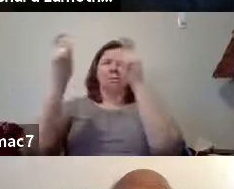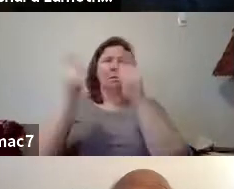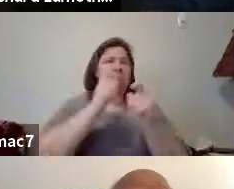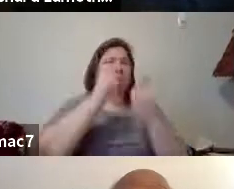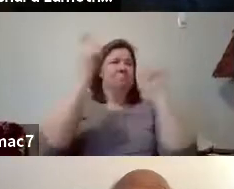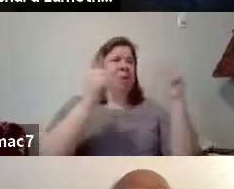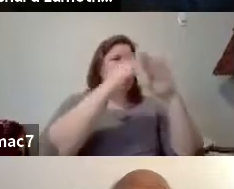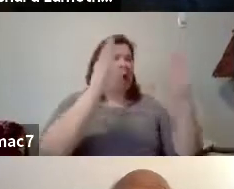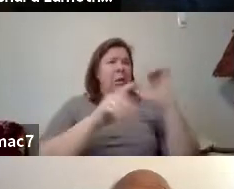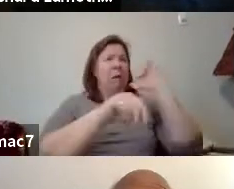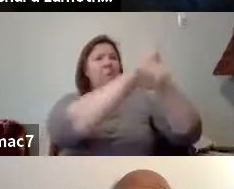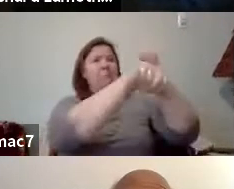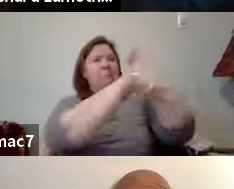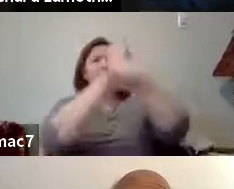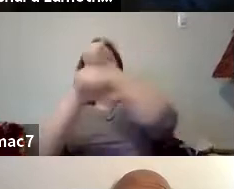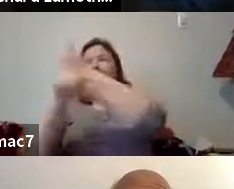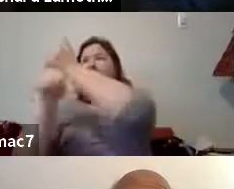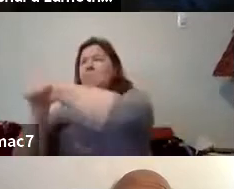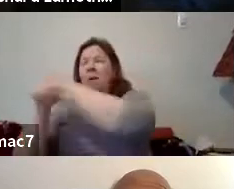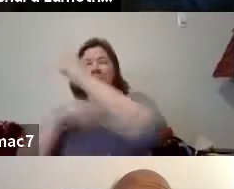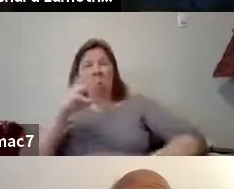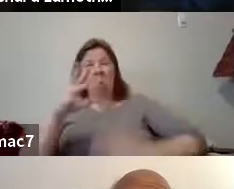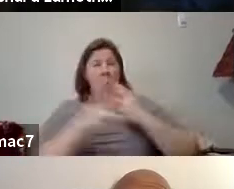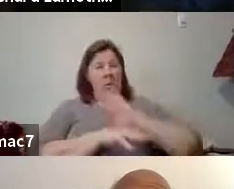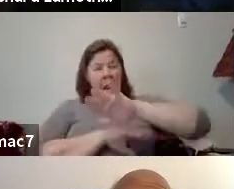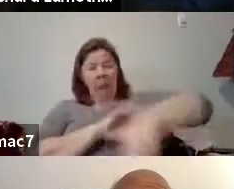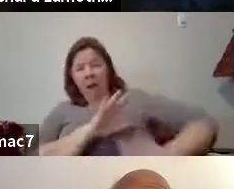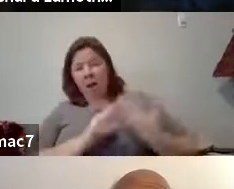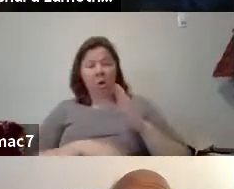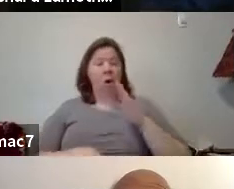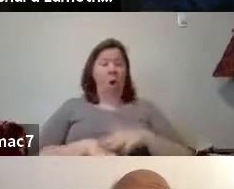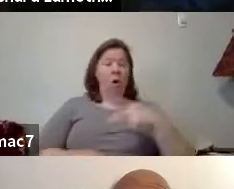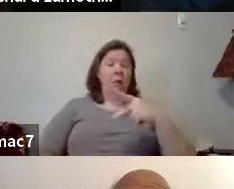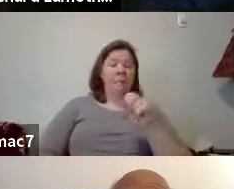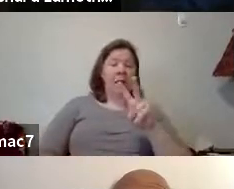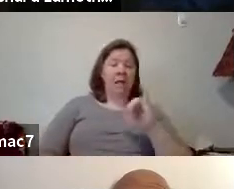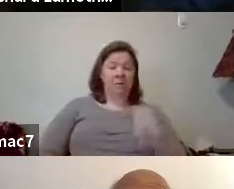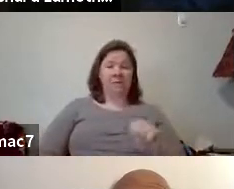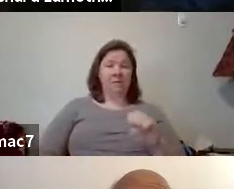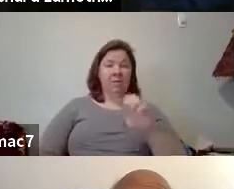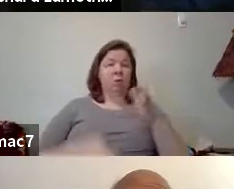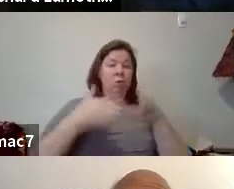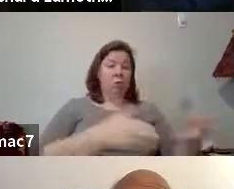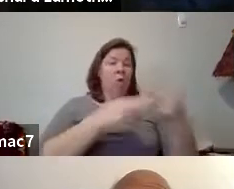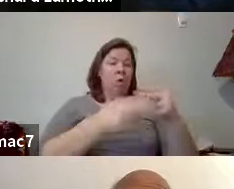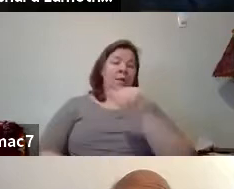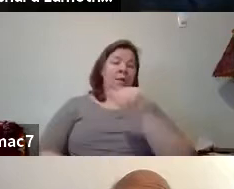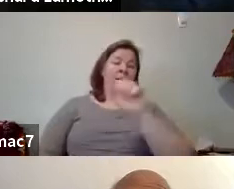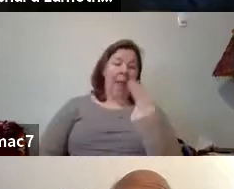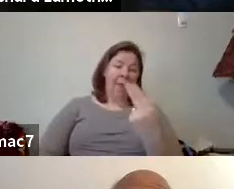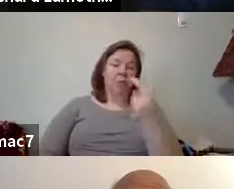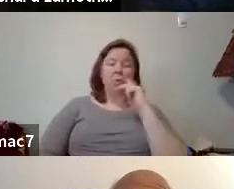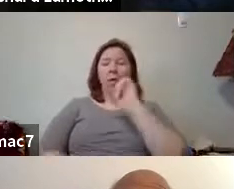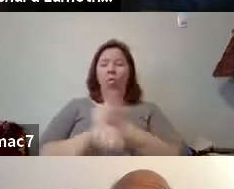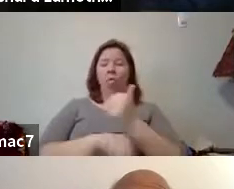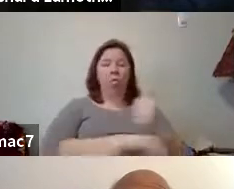of the world, there'll be an ONPASSIVE street named Ash Street. And all the people are going to build a house on that